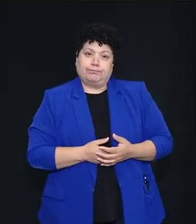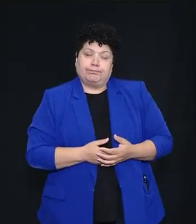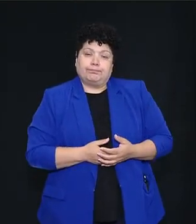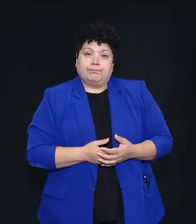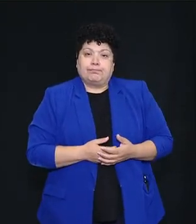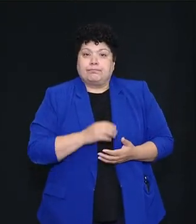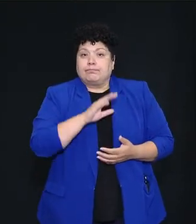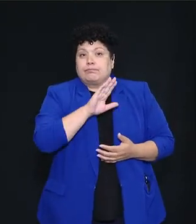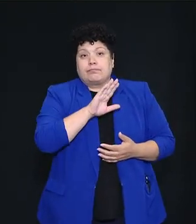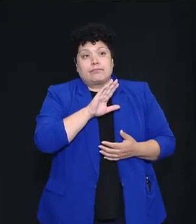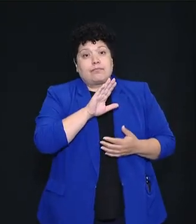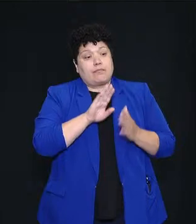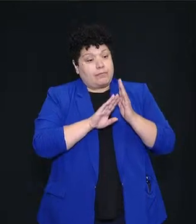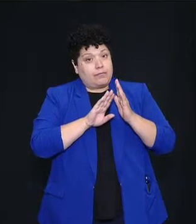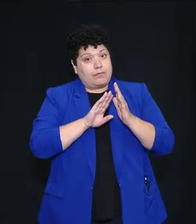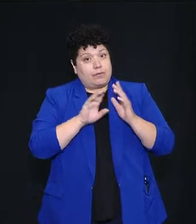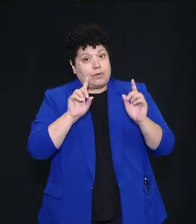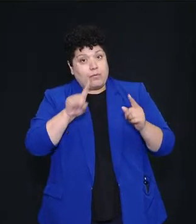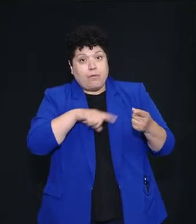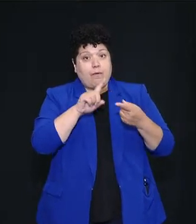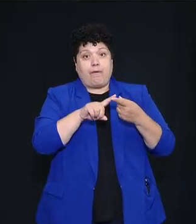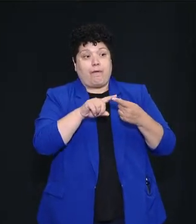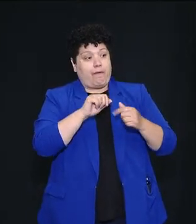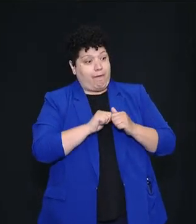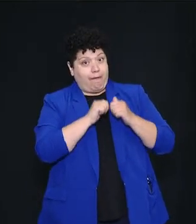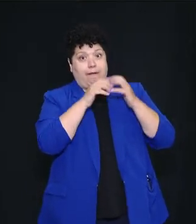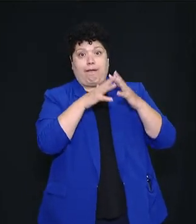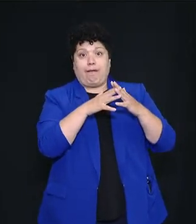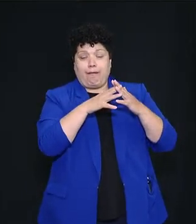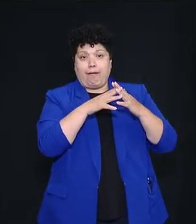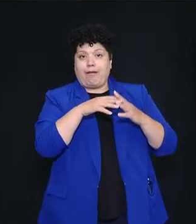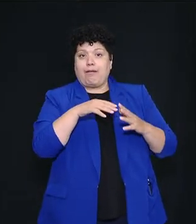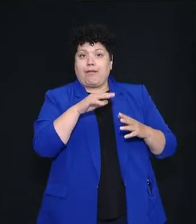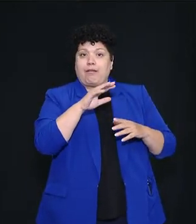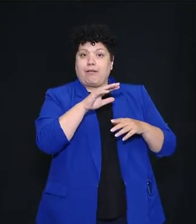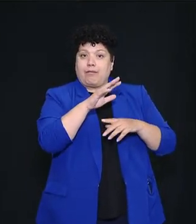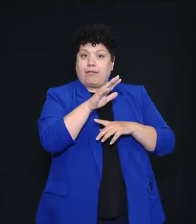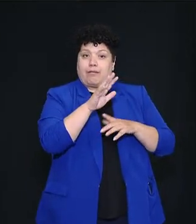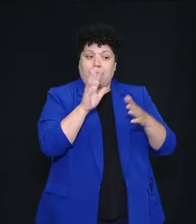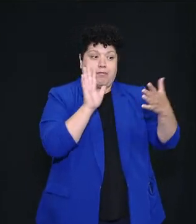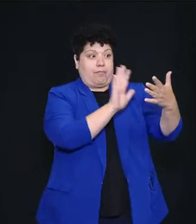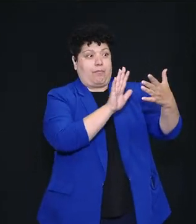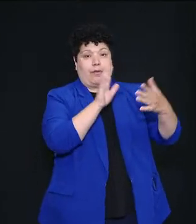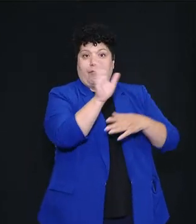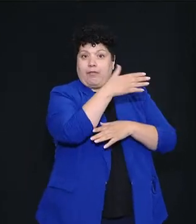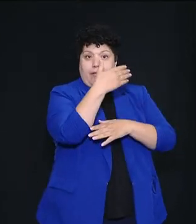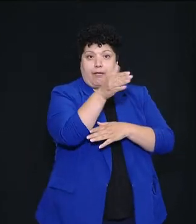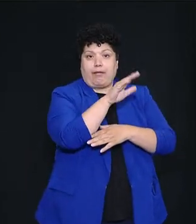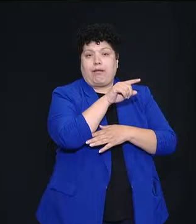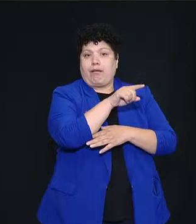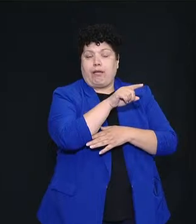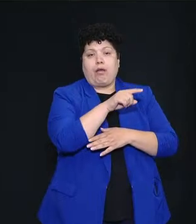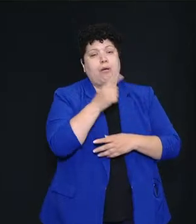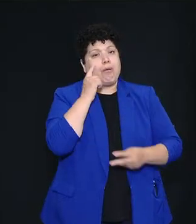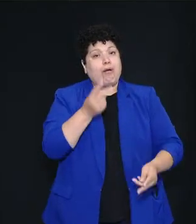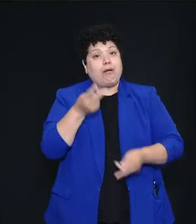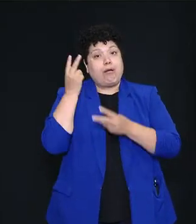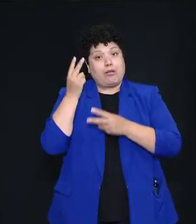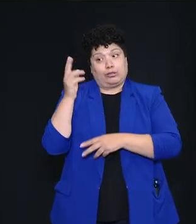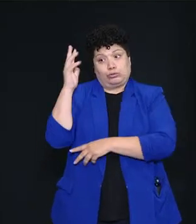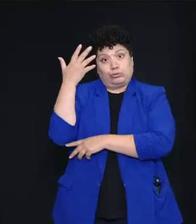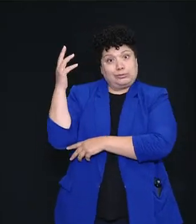That development took place in relatively recent times, but the maple trees preserve the memory of many past